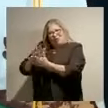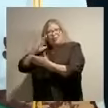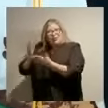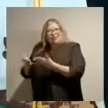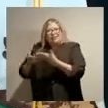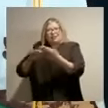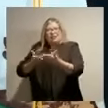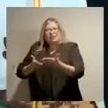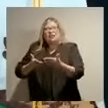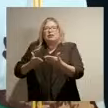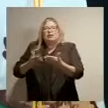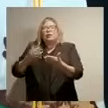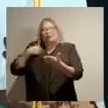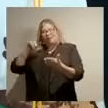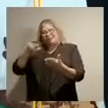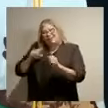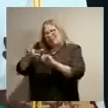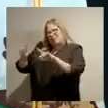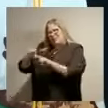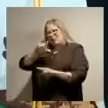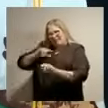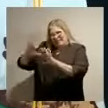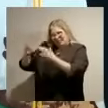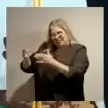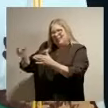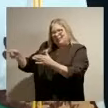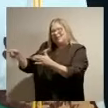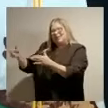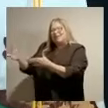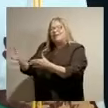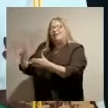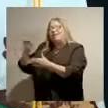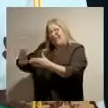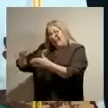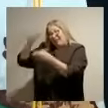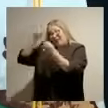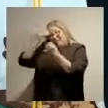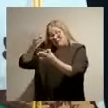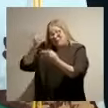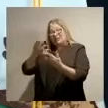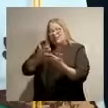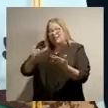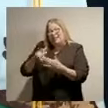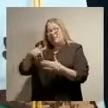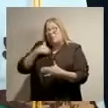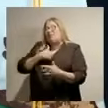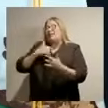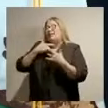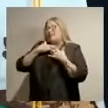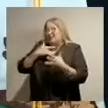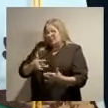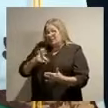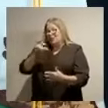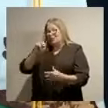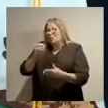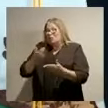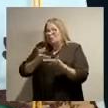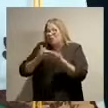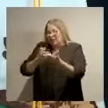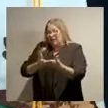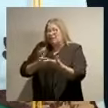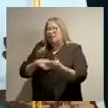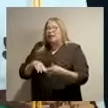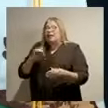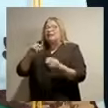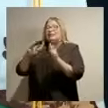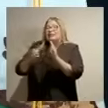goes to the legislature. That information is stuff that we typically provide, and